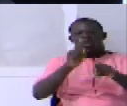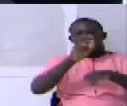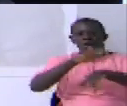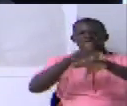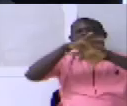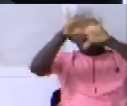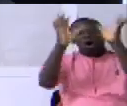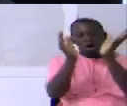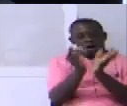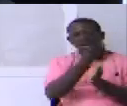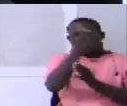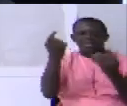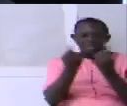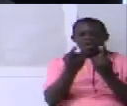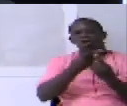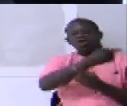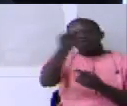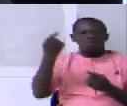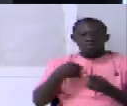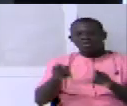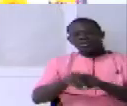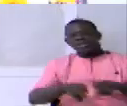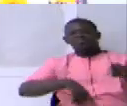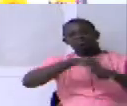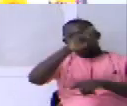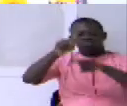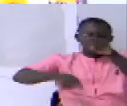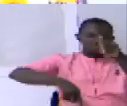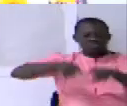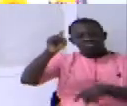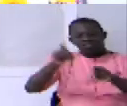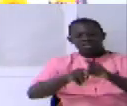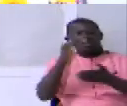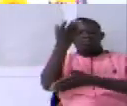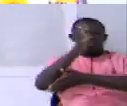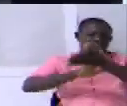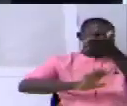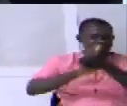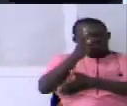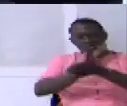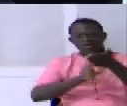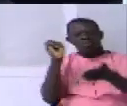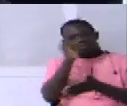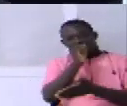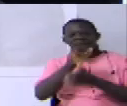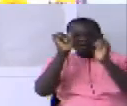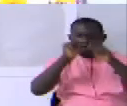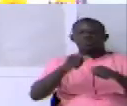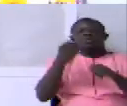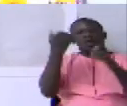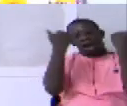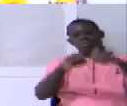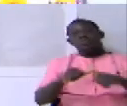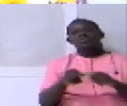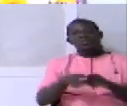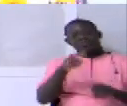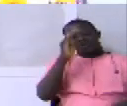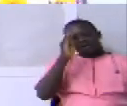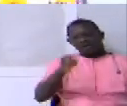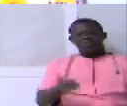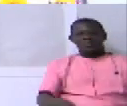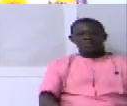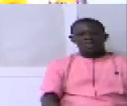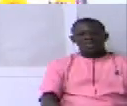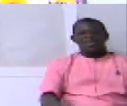and you guys all go around singing. Bishop, my apologies that I delayed you a bit. You have the floor, please. Chairman,